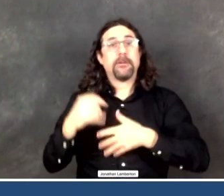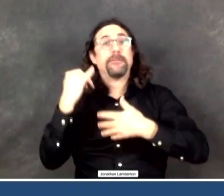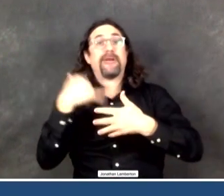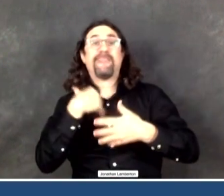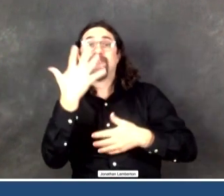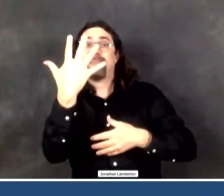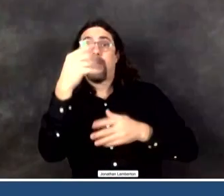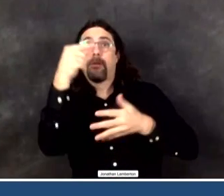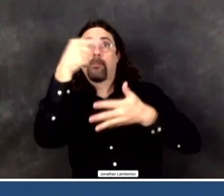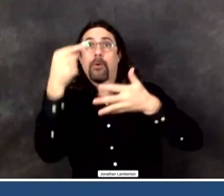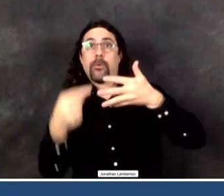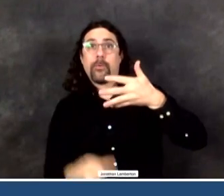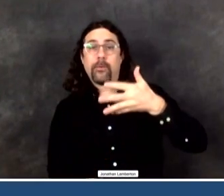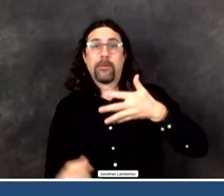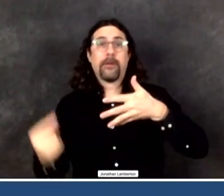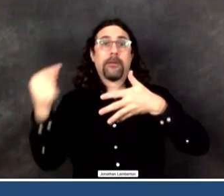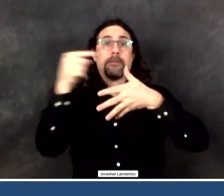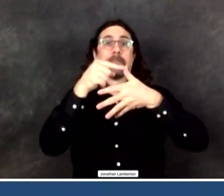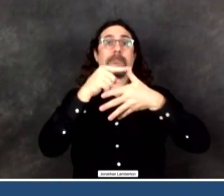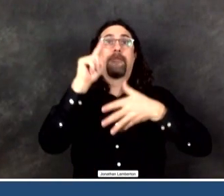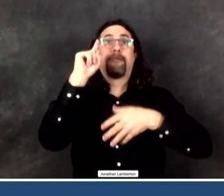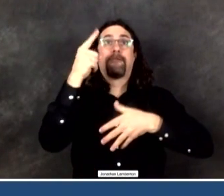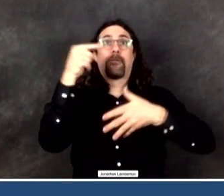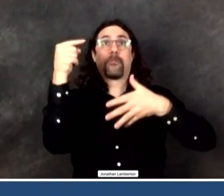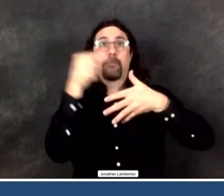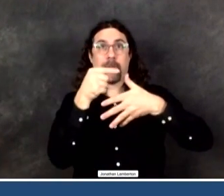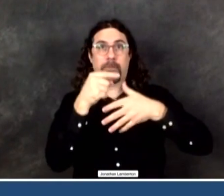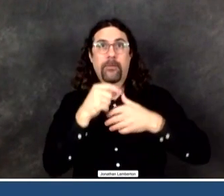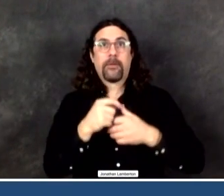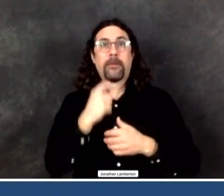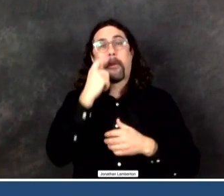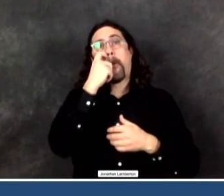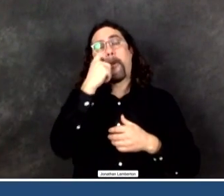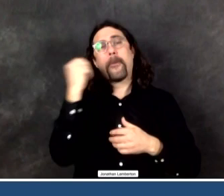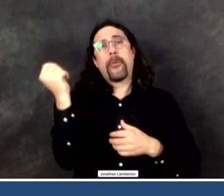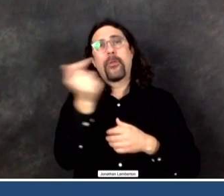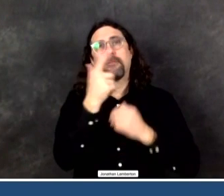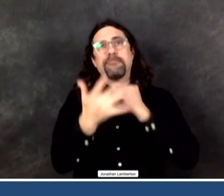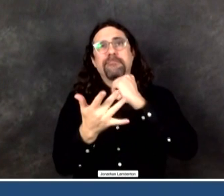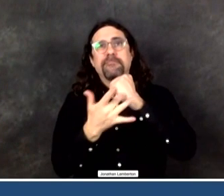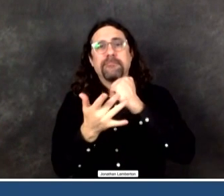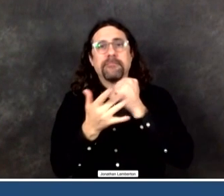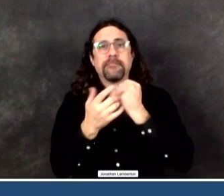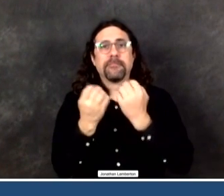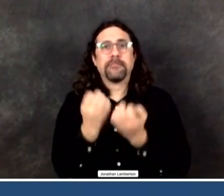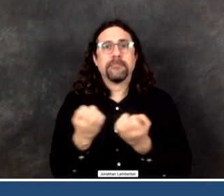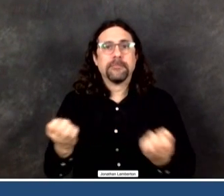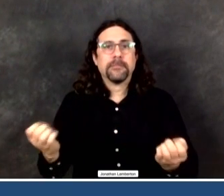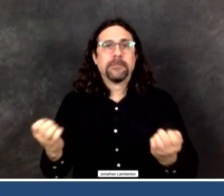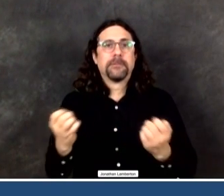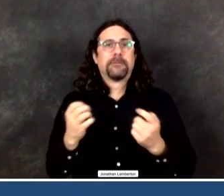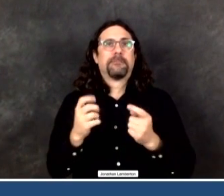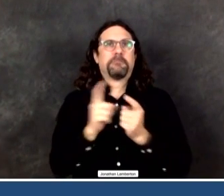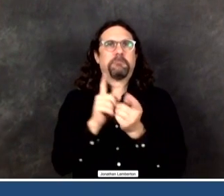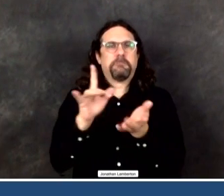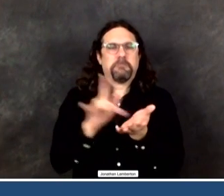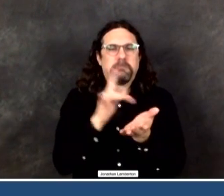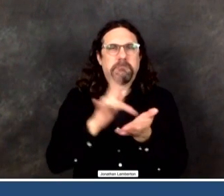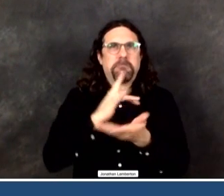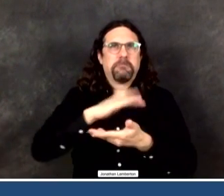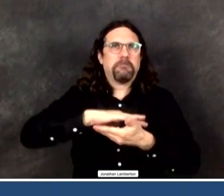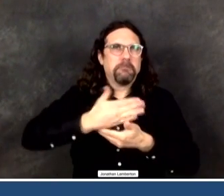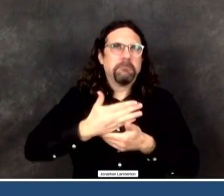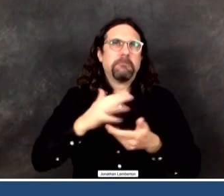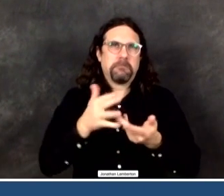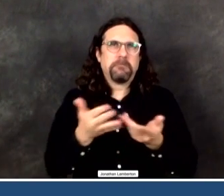we have given out, will give out to kids, that every student who needs one gets one,